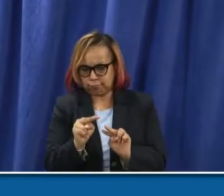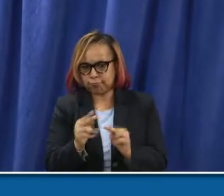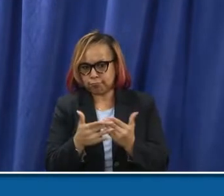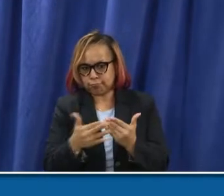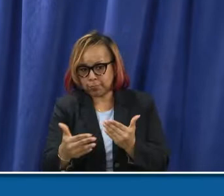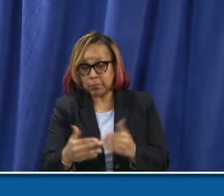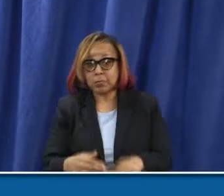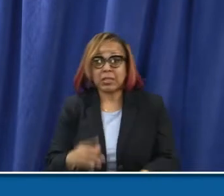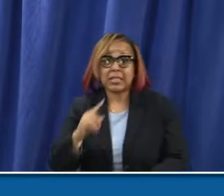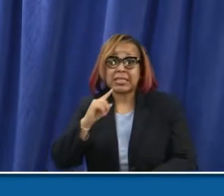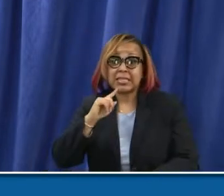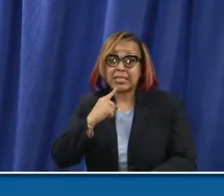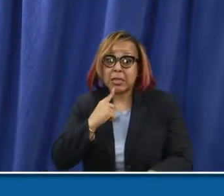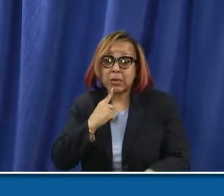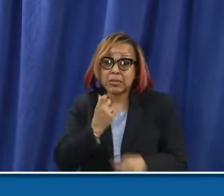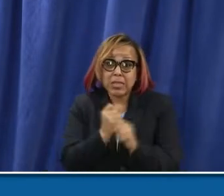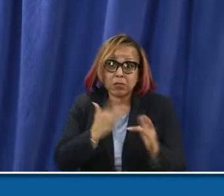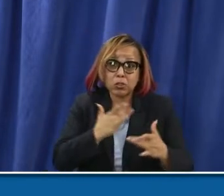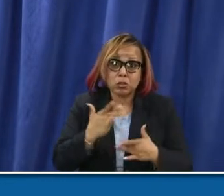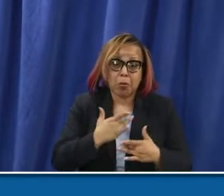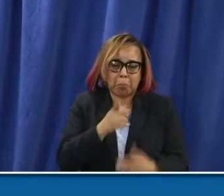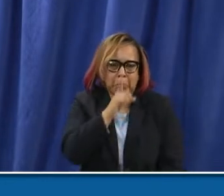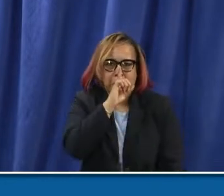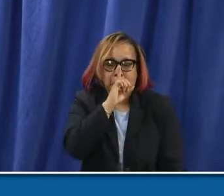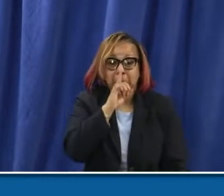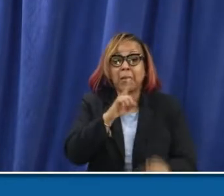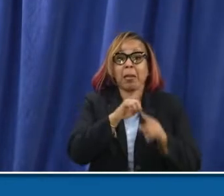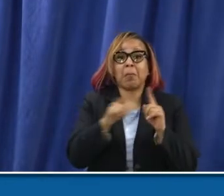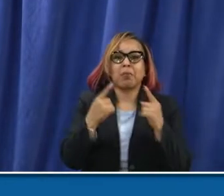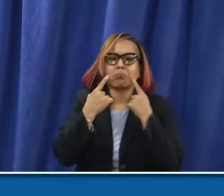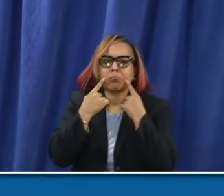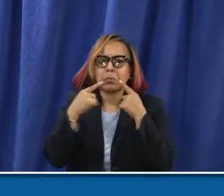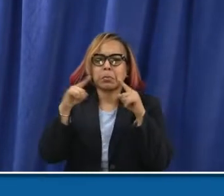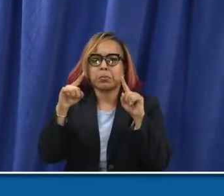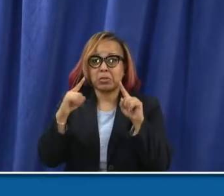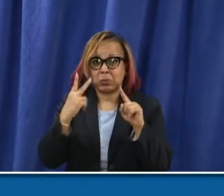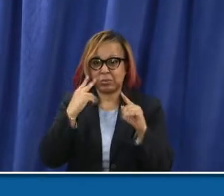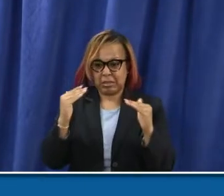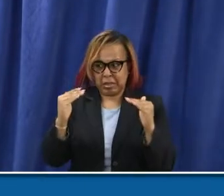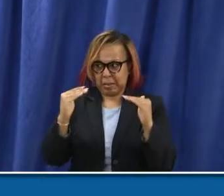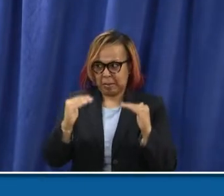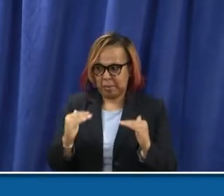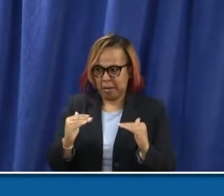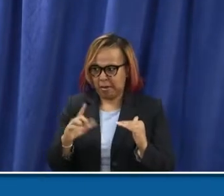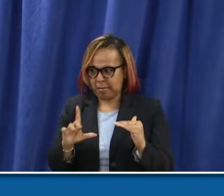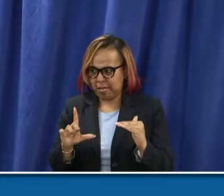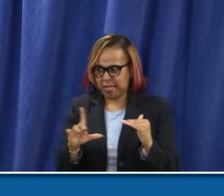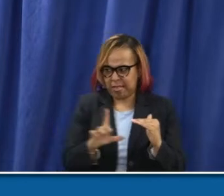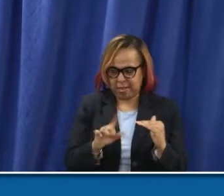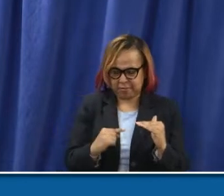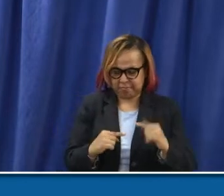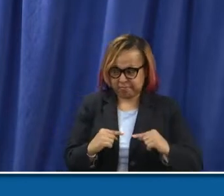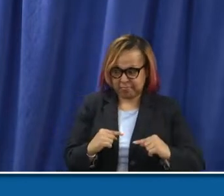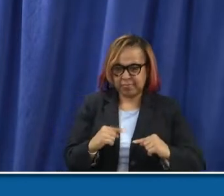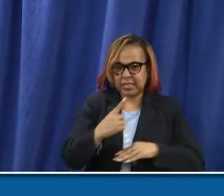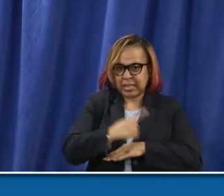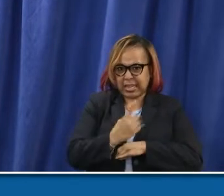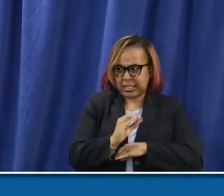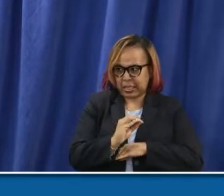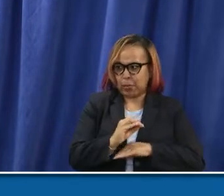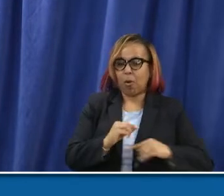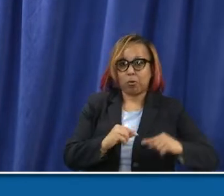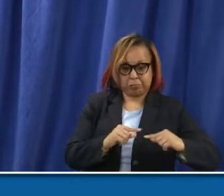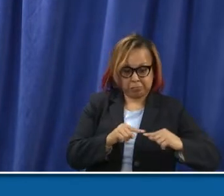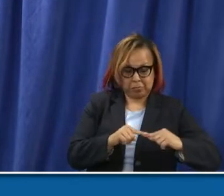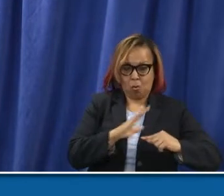no serious safety concerns coming up. But in terms of efficacy, so down in the bottom left corner, this marks day 0. Everybody gets